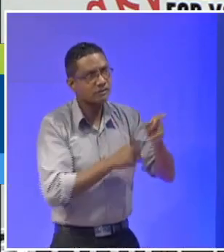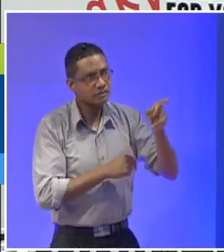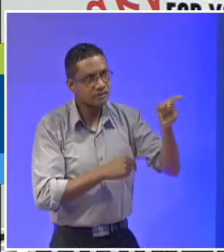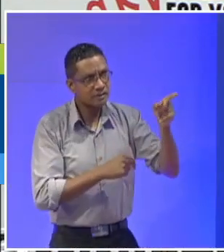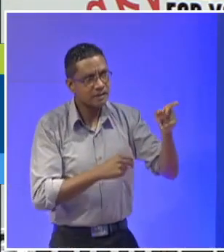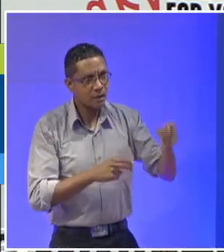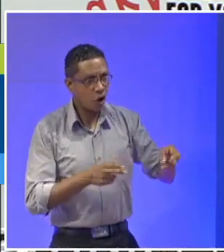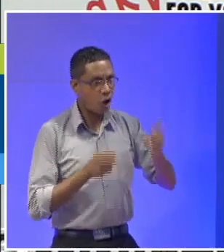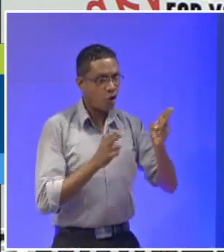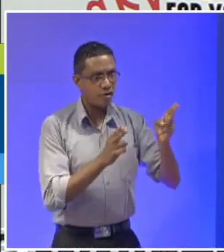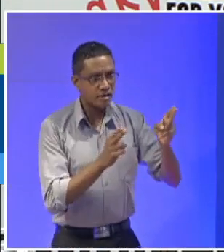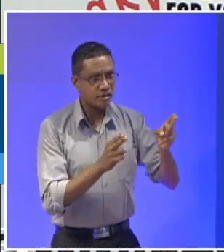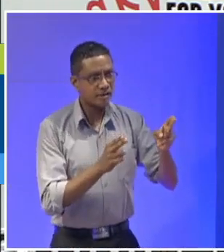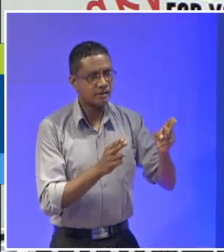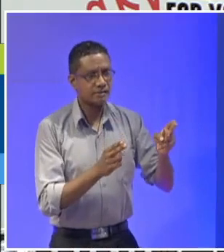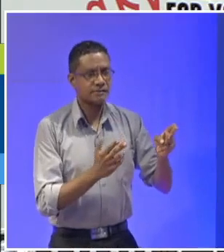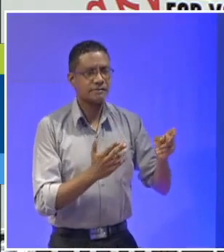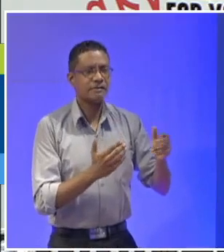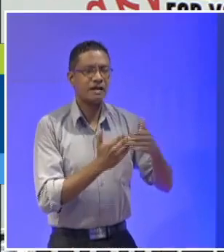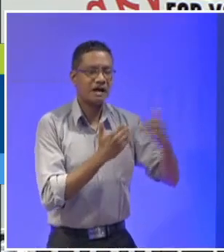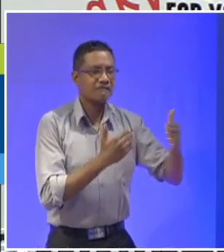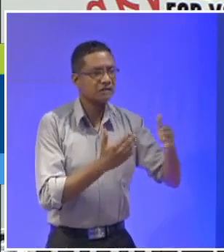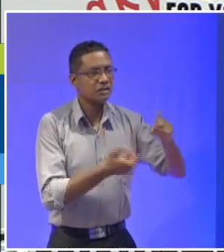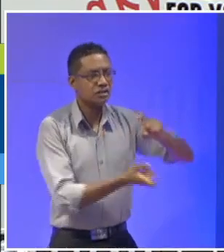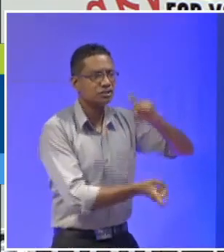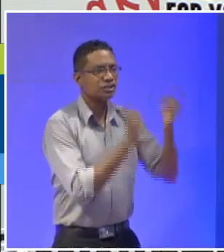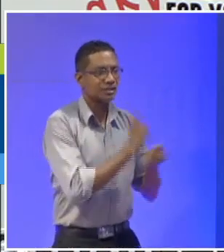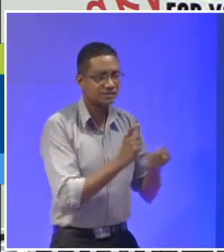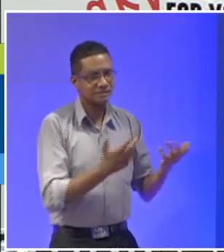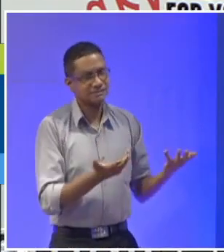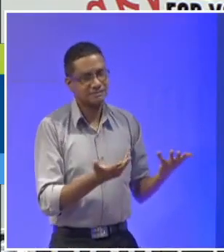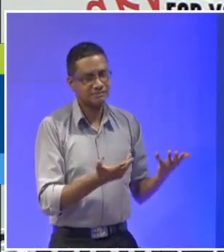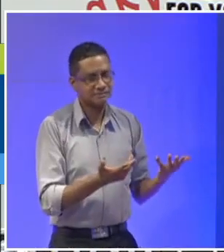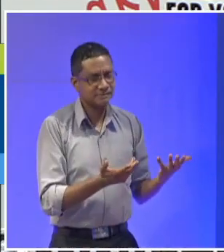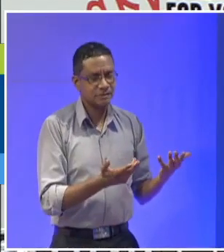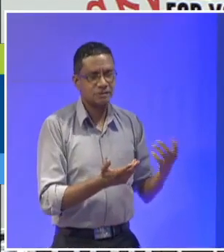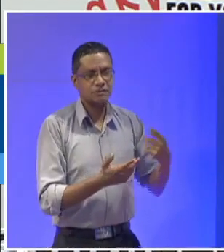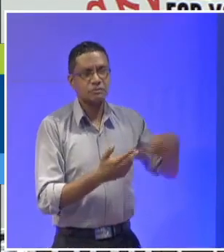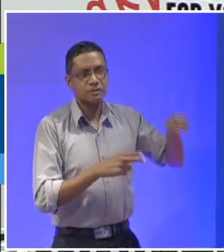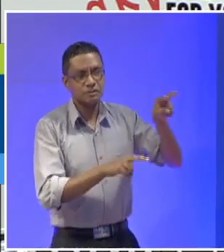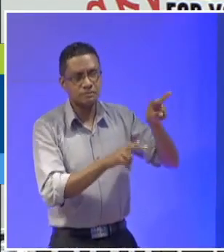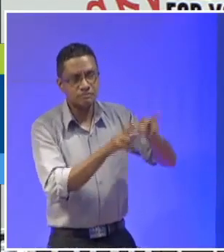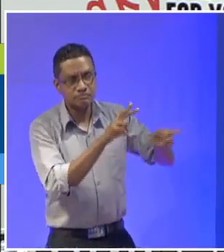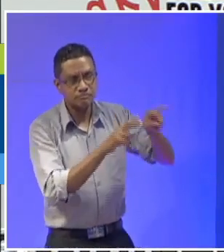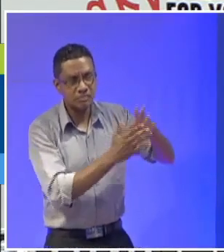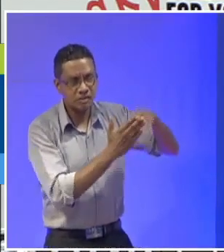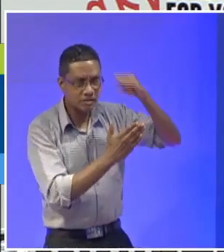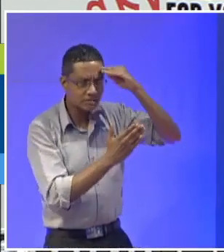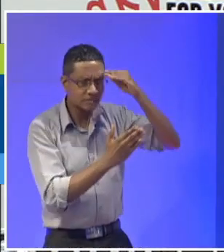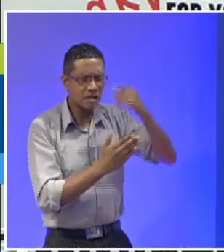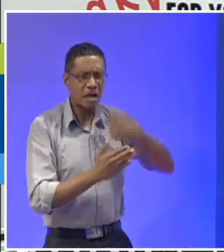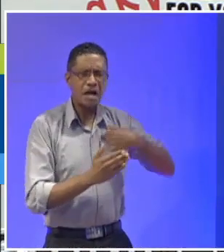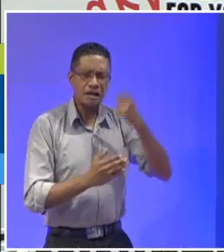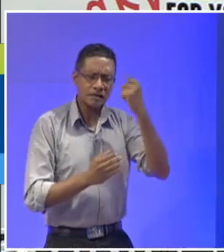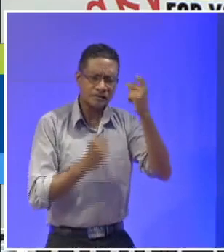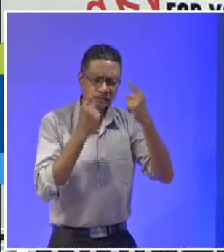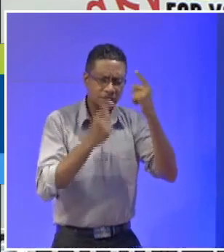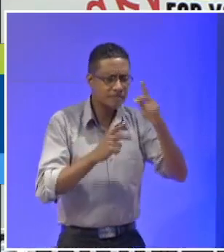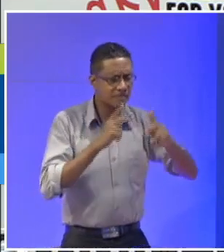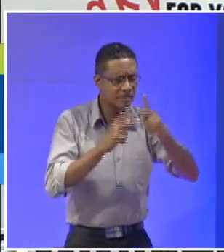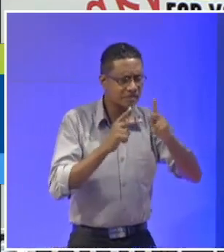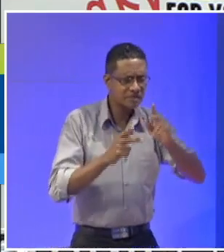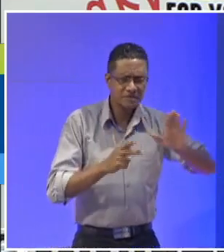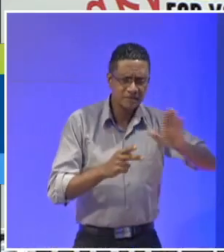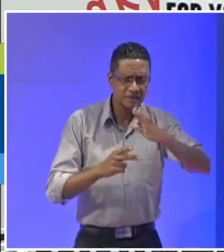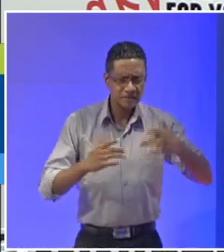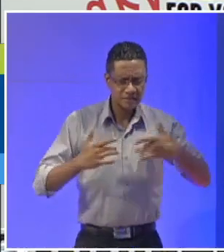quickly and then had to reverse. I understand the concerns, and yes, both did